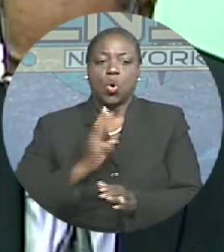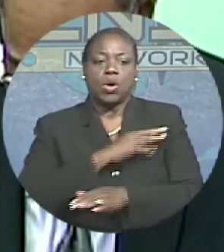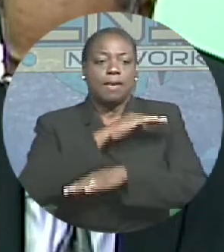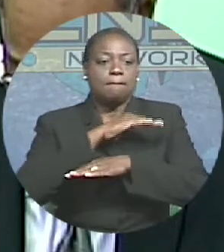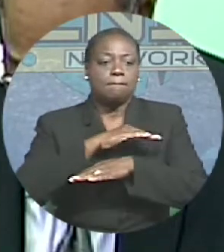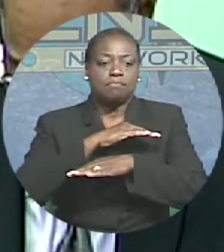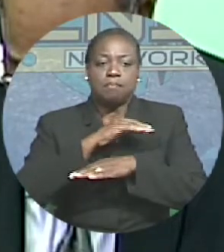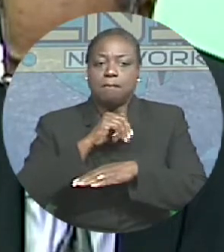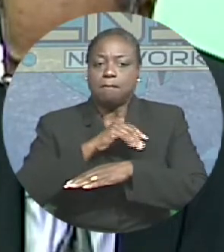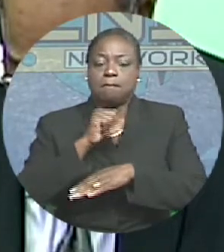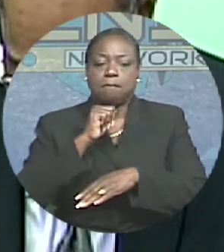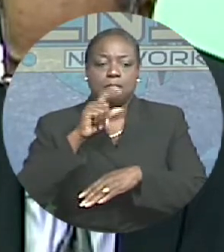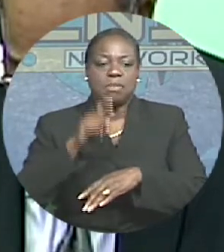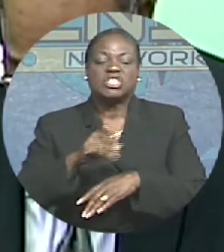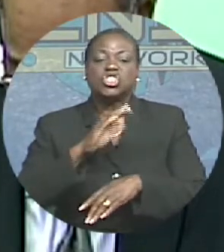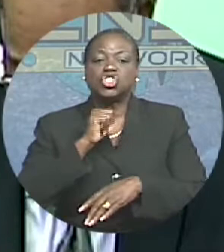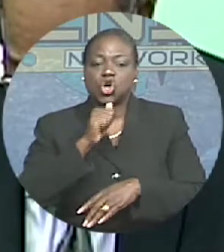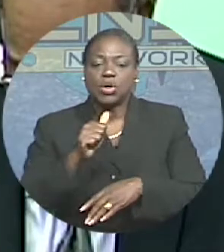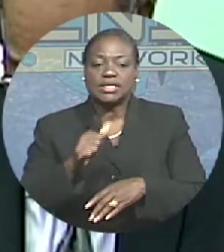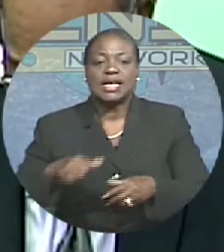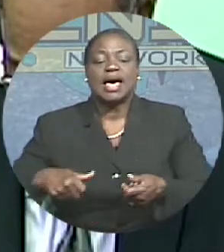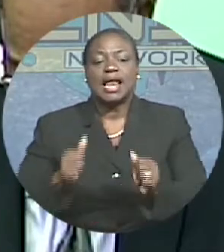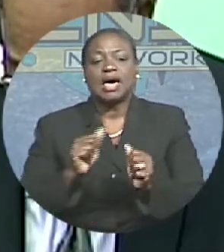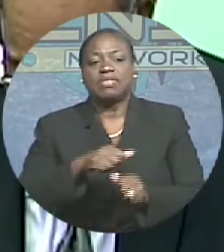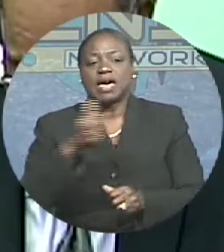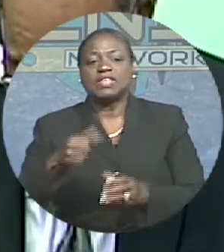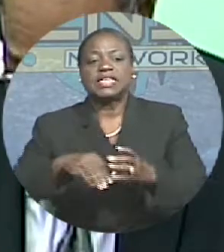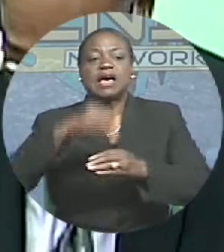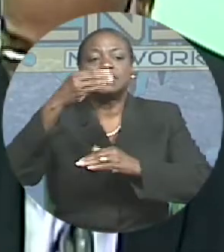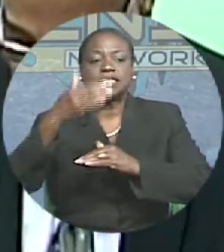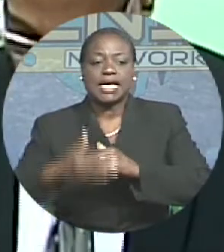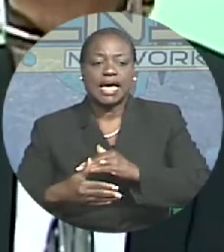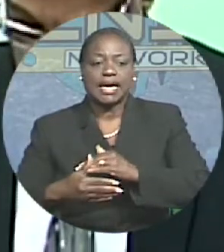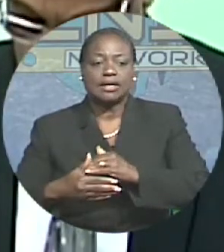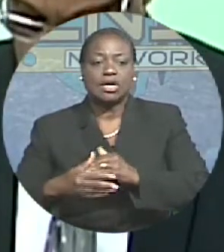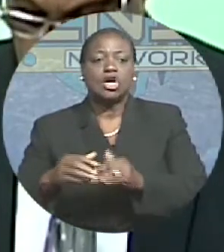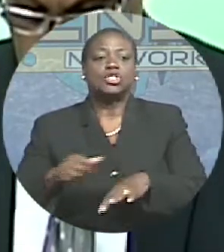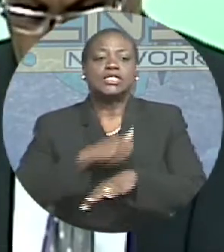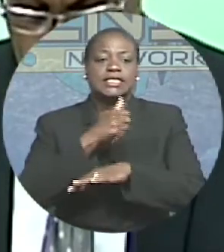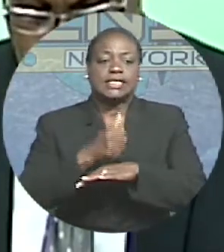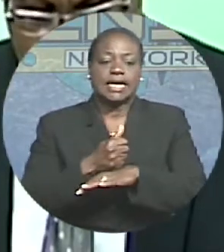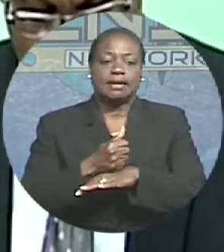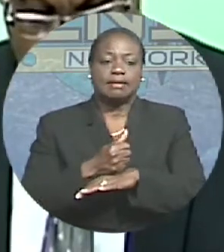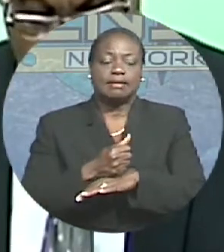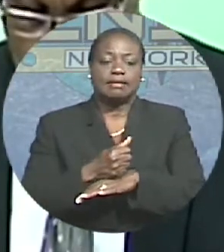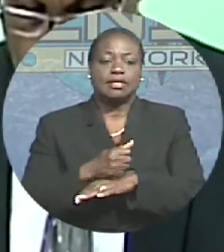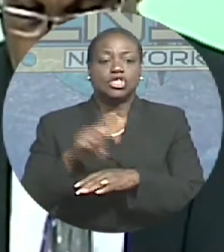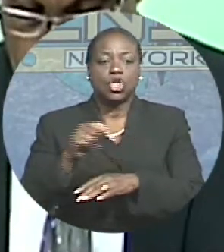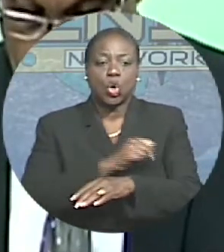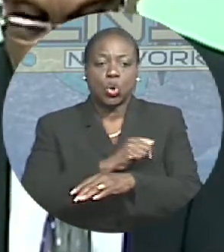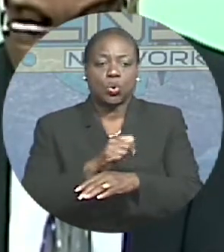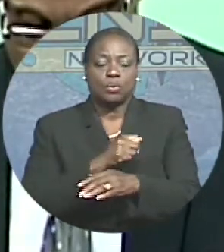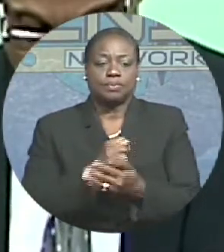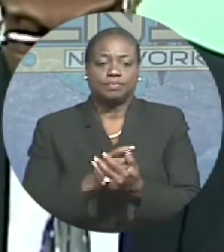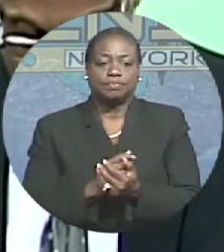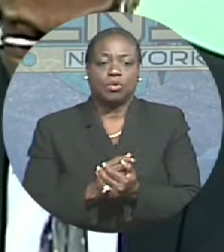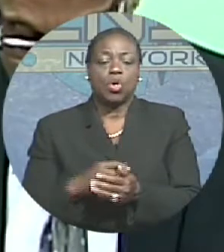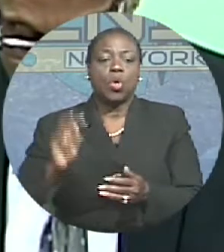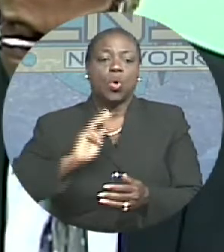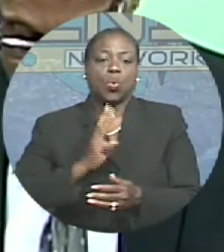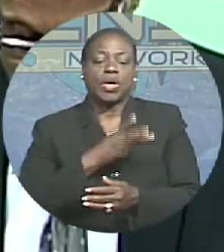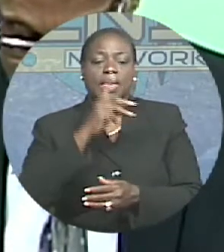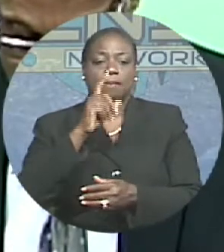set the conversation for us on this issue. We must take charge of it. We must imbue